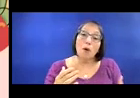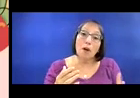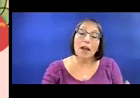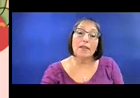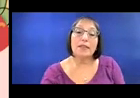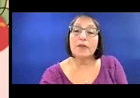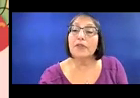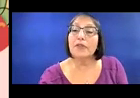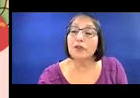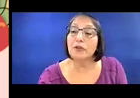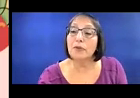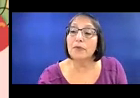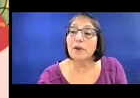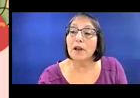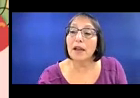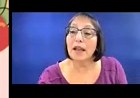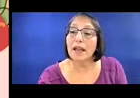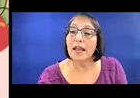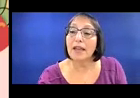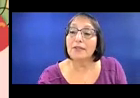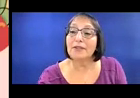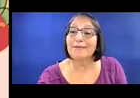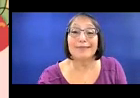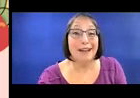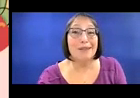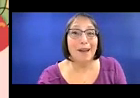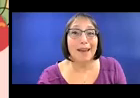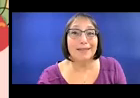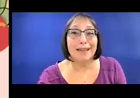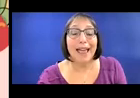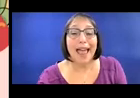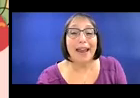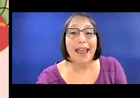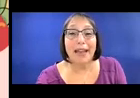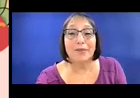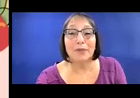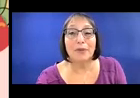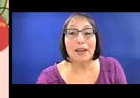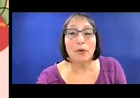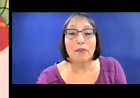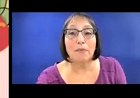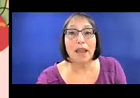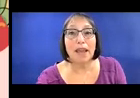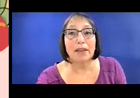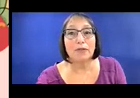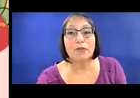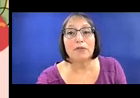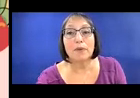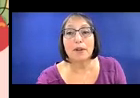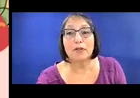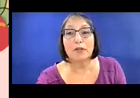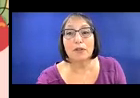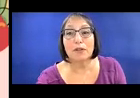So, the other thing, too, is reality bites. And I had to, again, going from a three